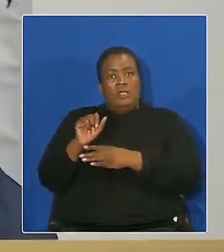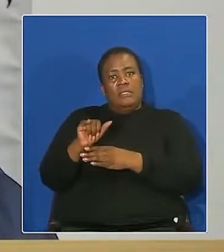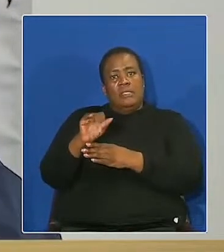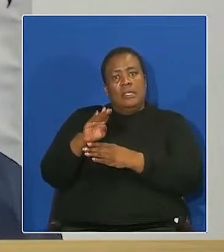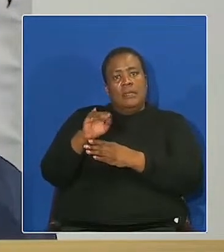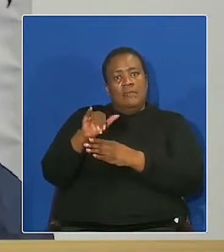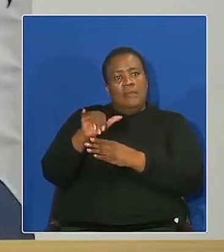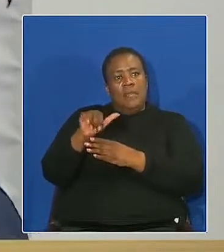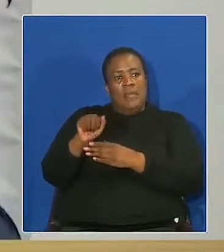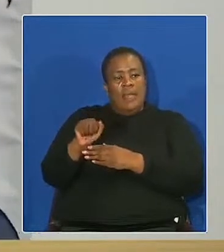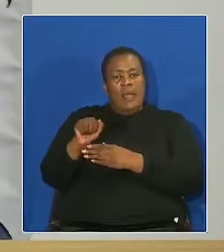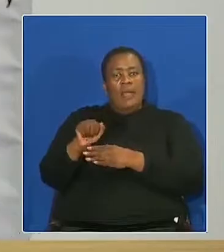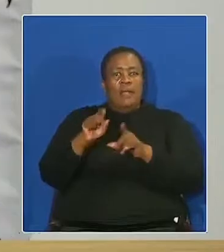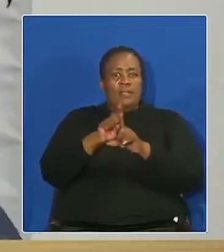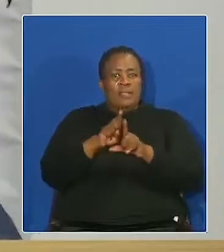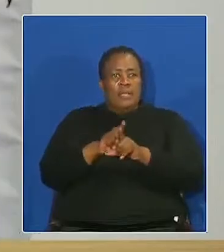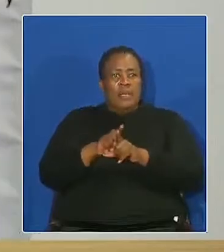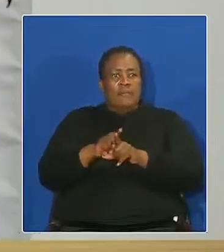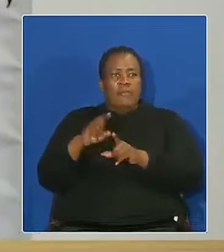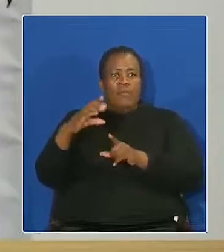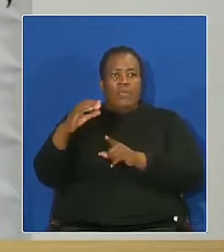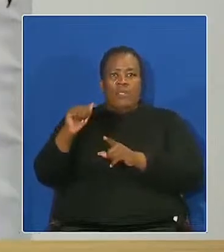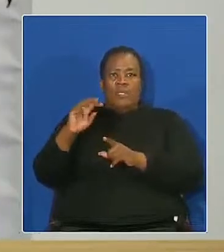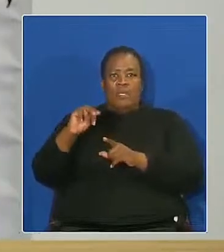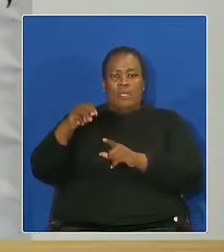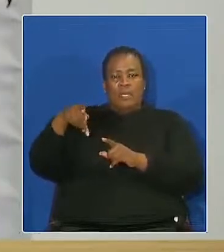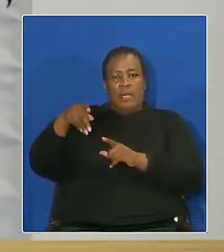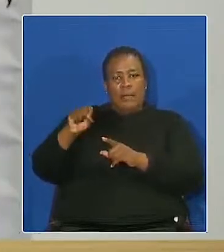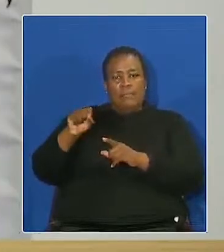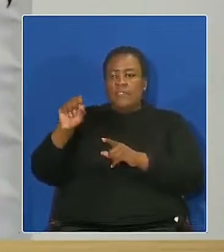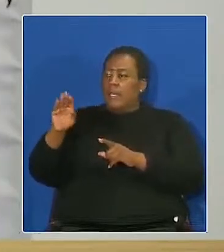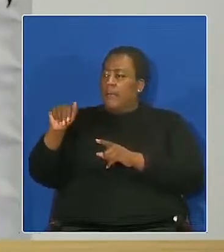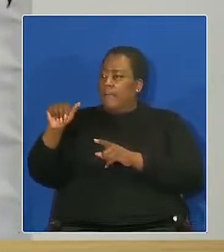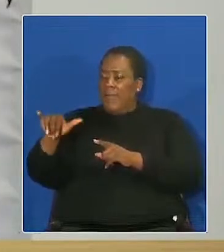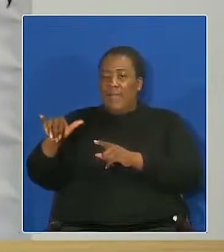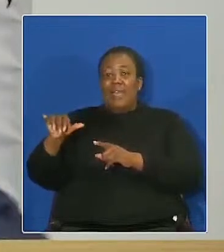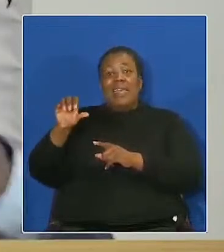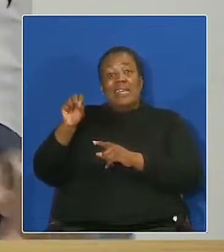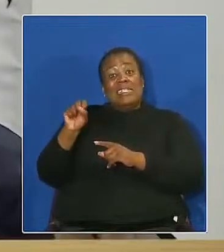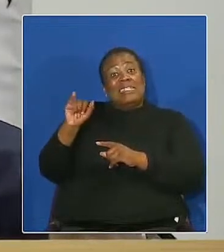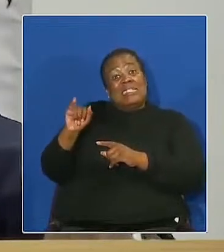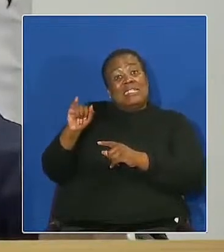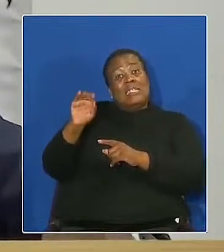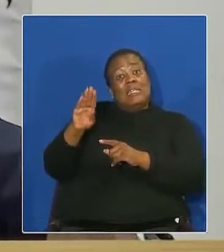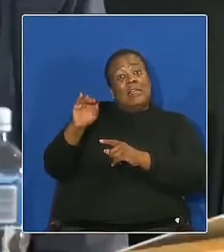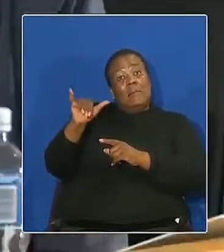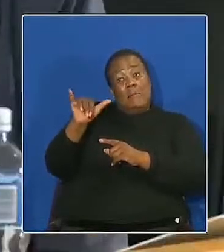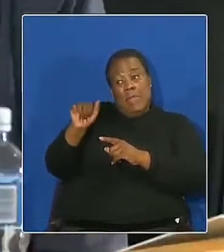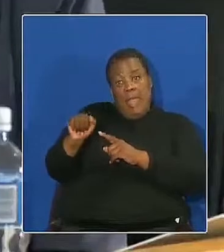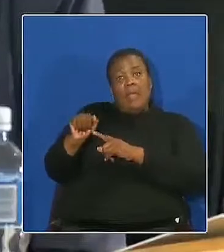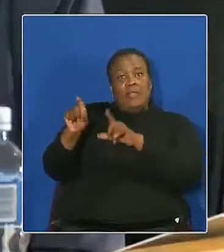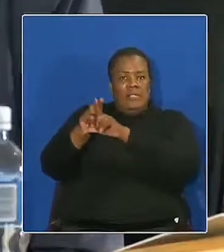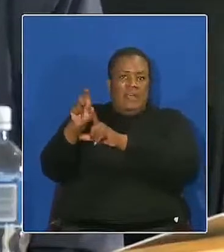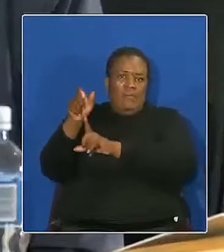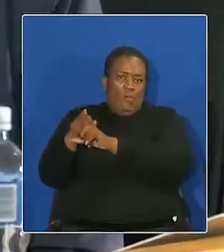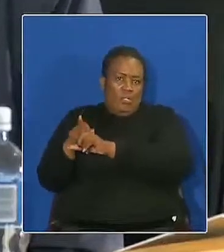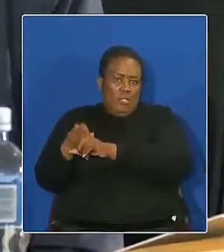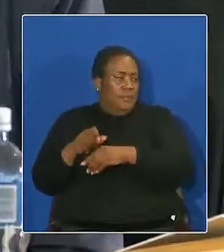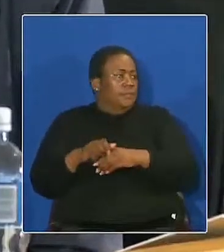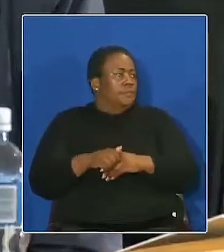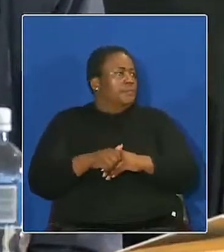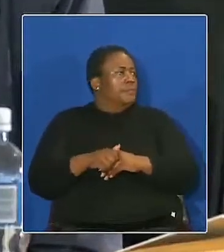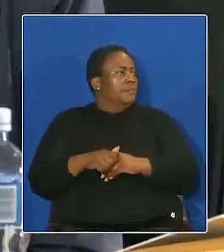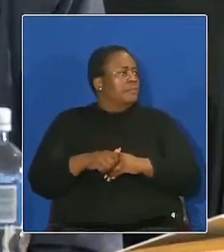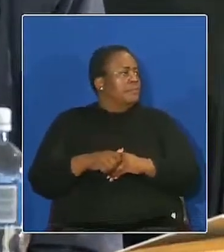to the Camps Bay Sibia that is referred to. So can I ask one follow-up question? Do you